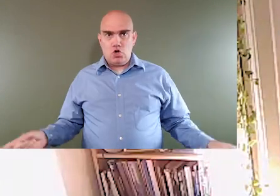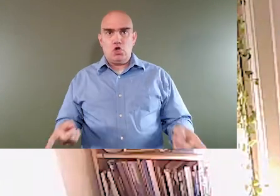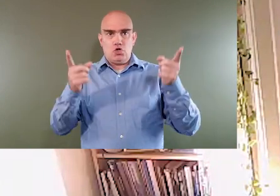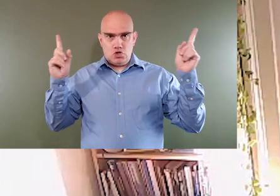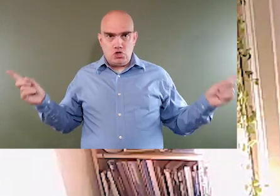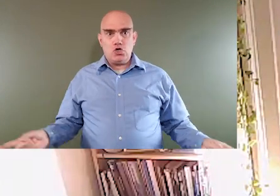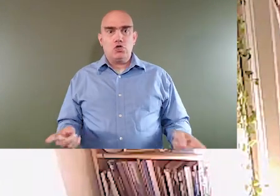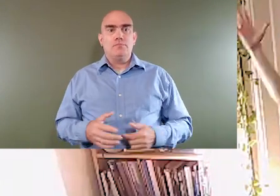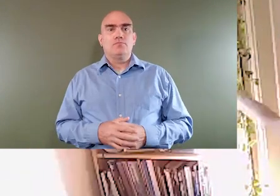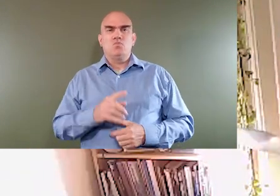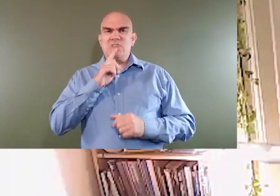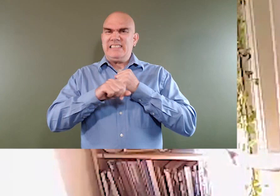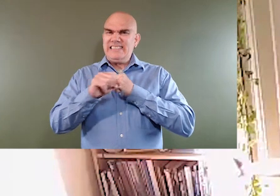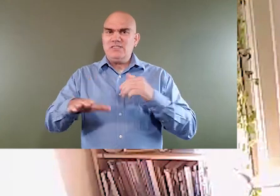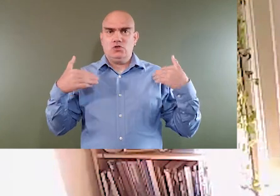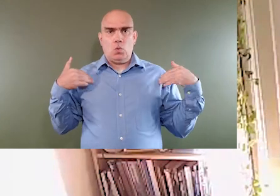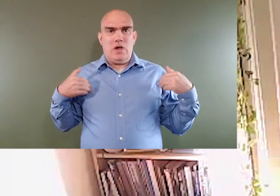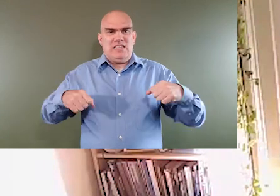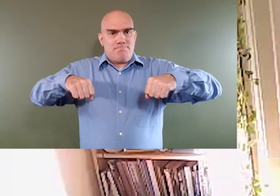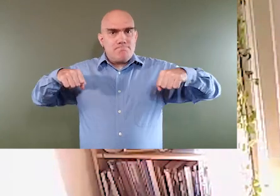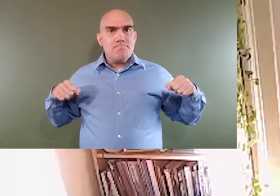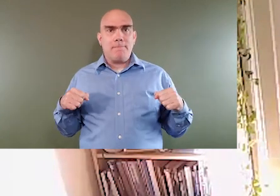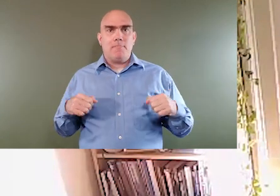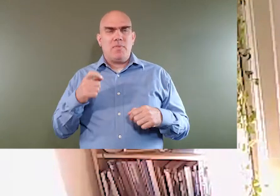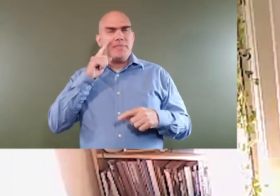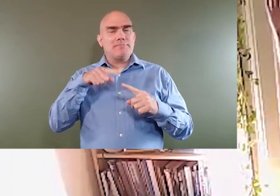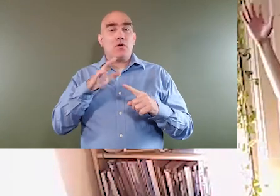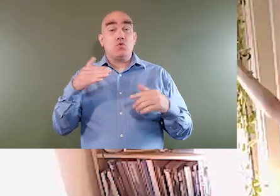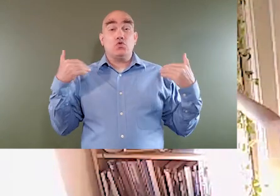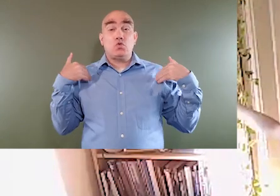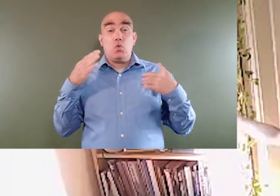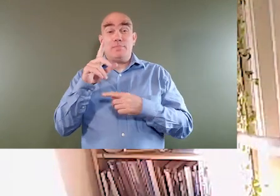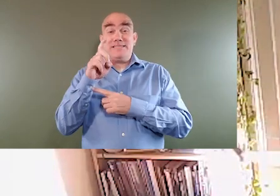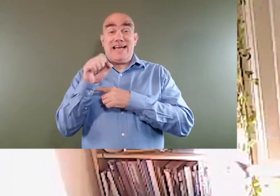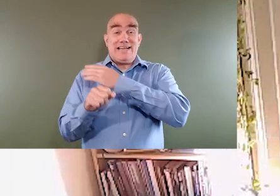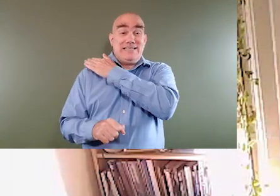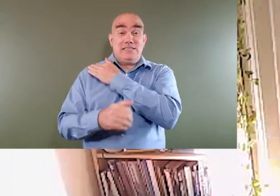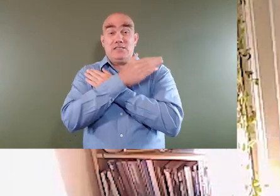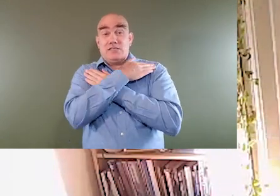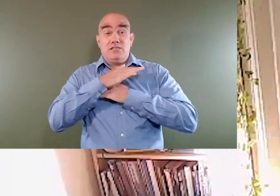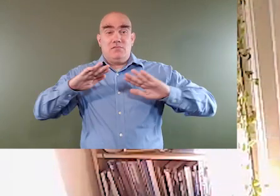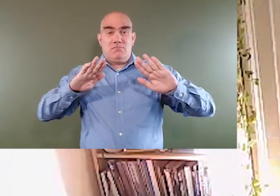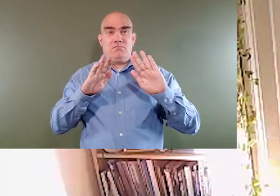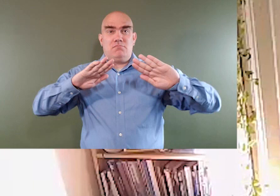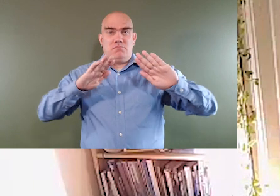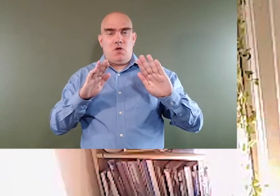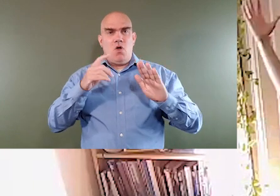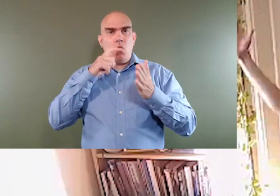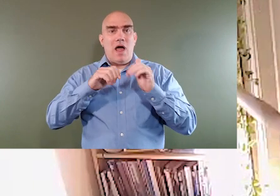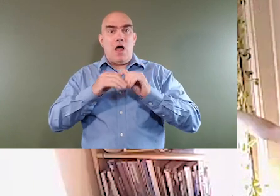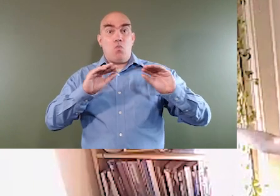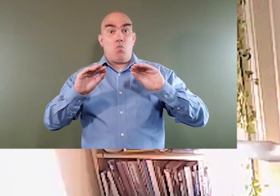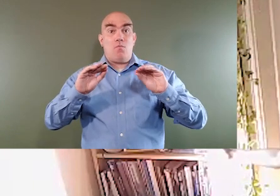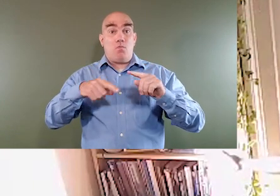And really exaggerating the shoulder. I want you to think about your shoulder blades, how they're moving as your